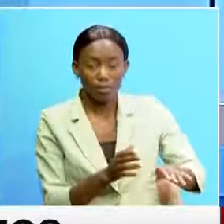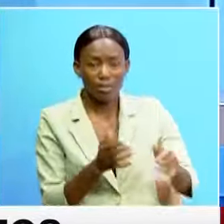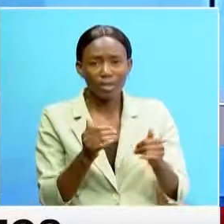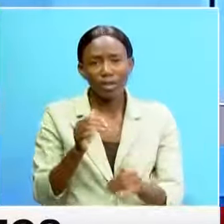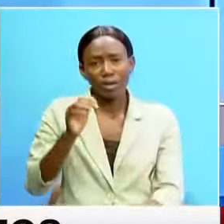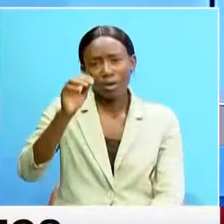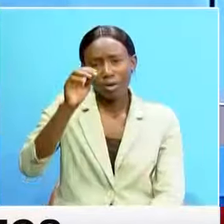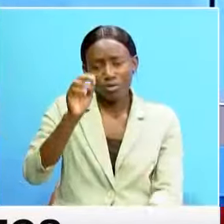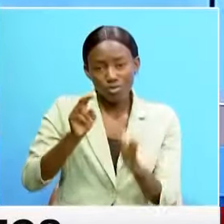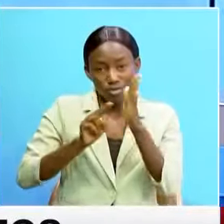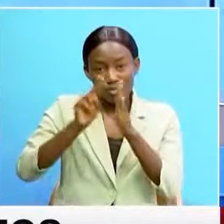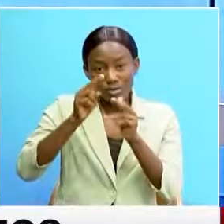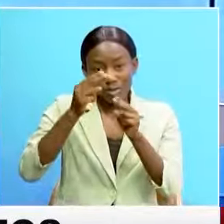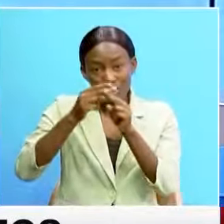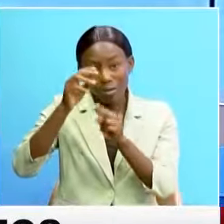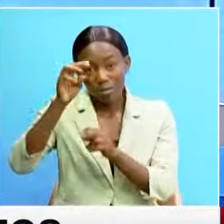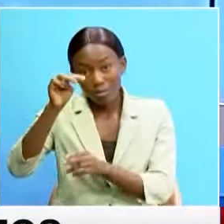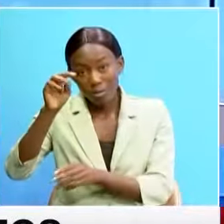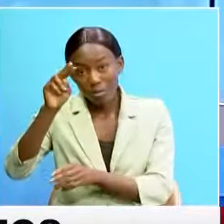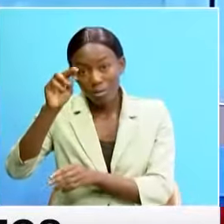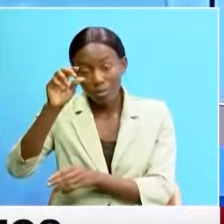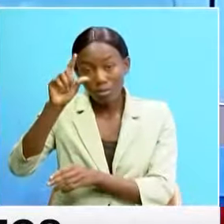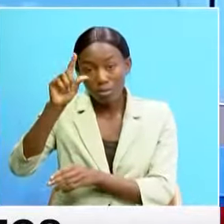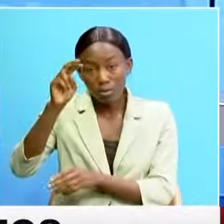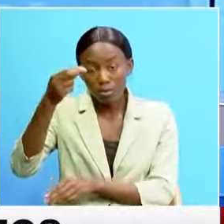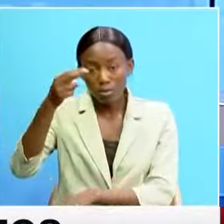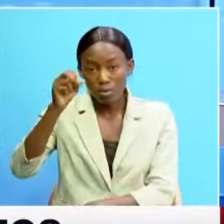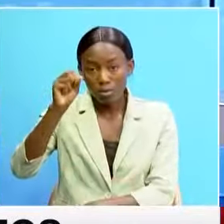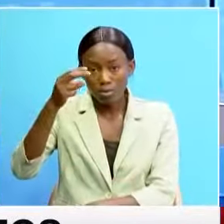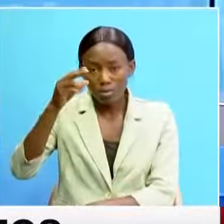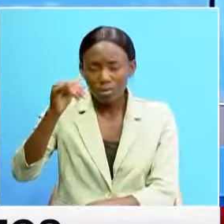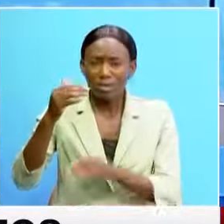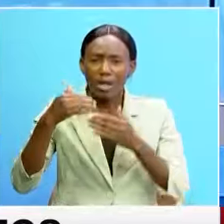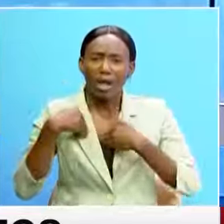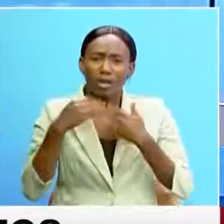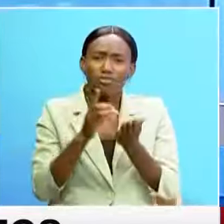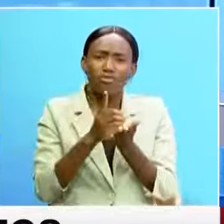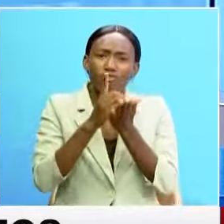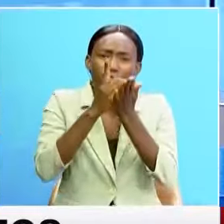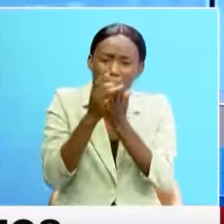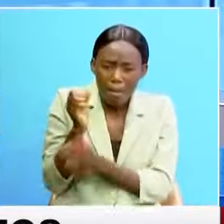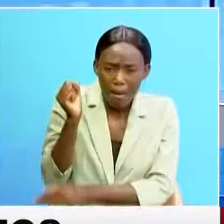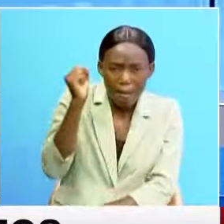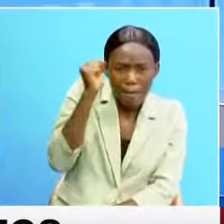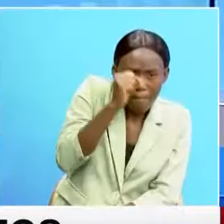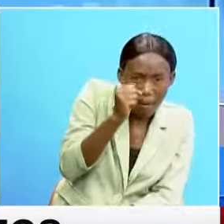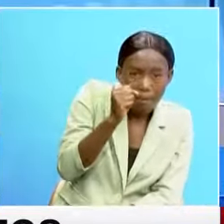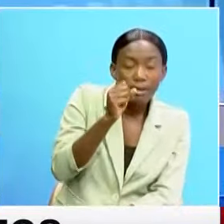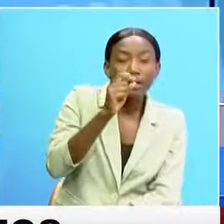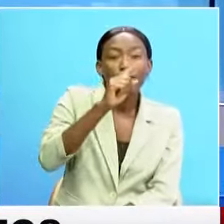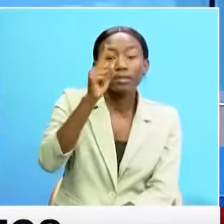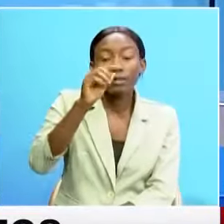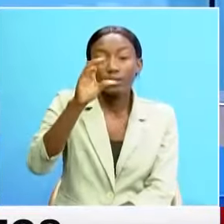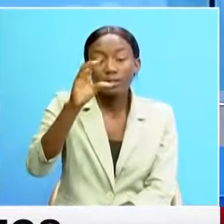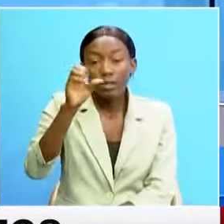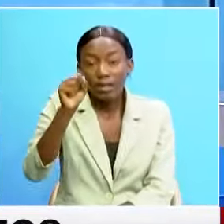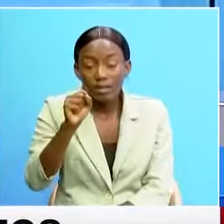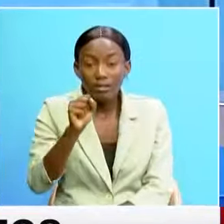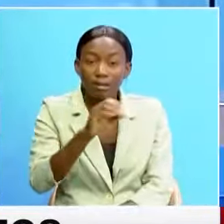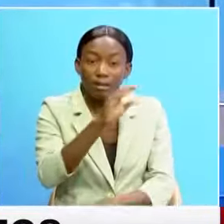Mulungushi University has donated blankets and bedsheets to Zambia Correctional Services, ZCS, in